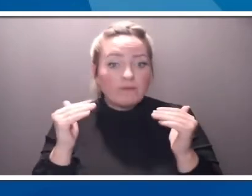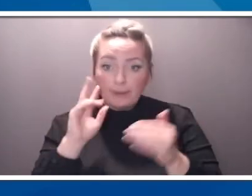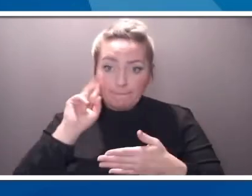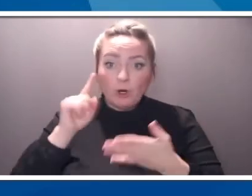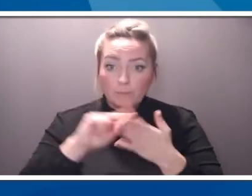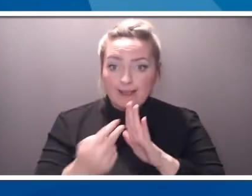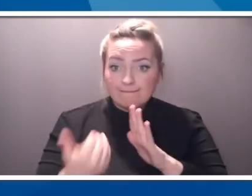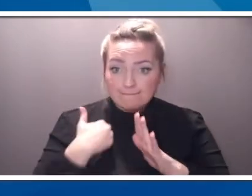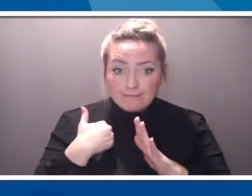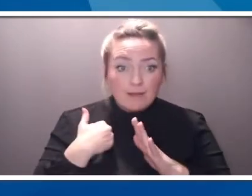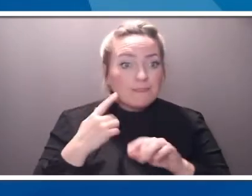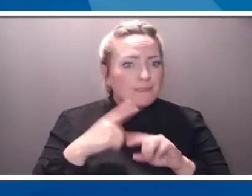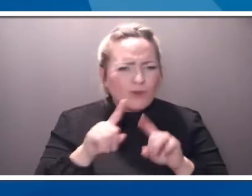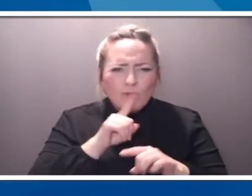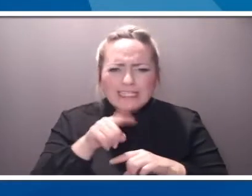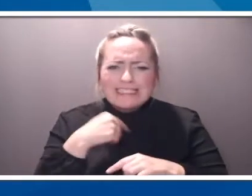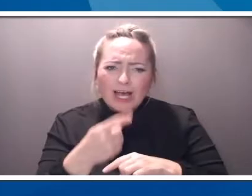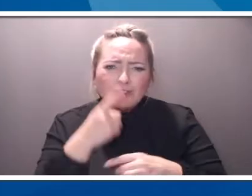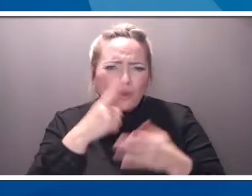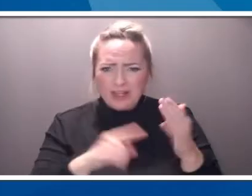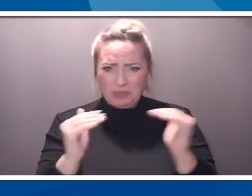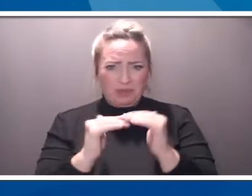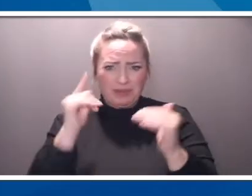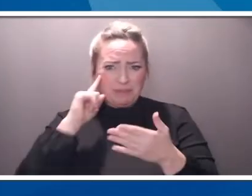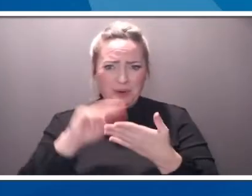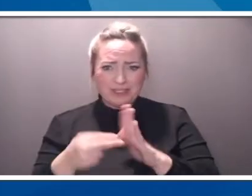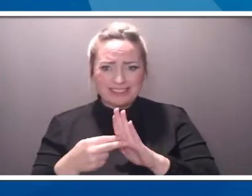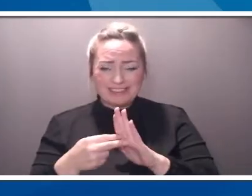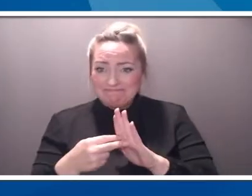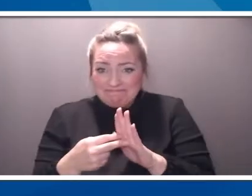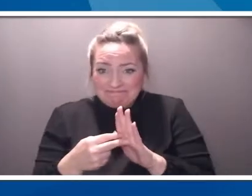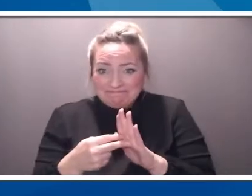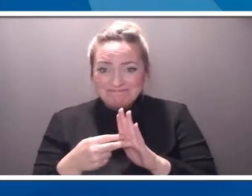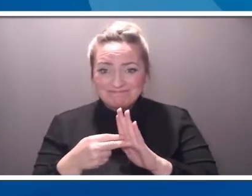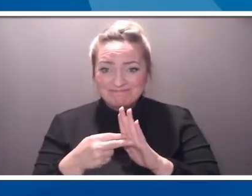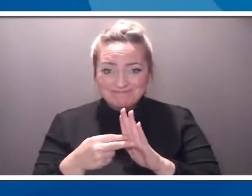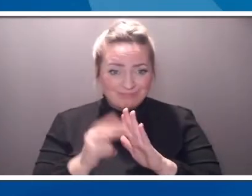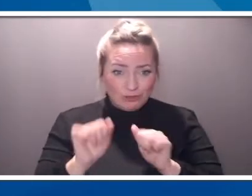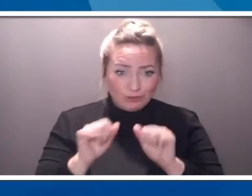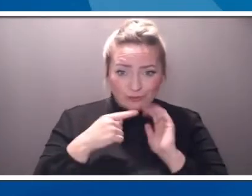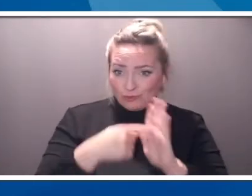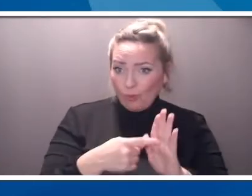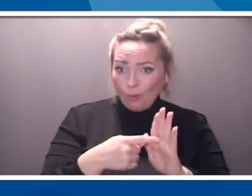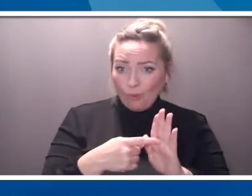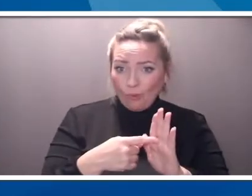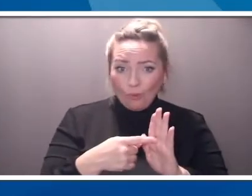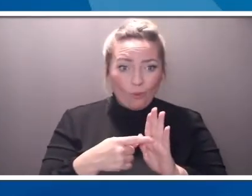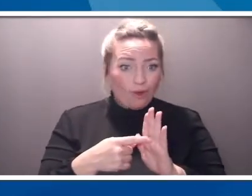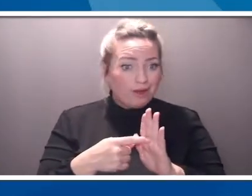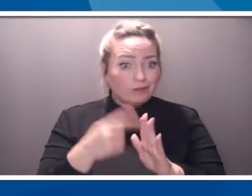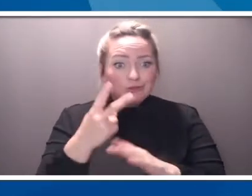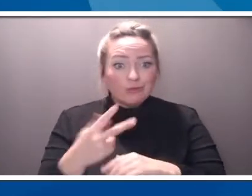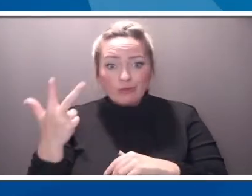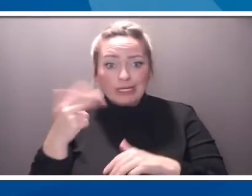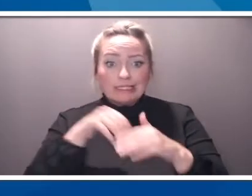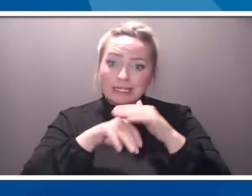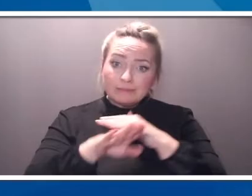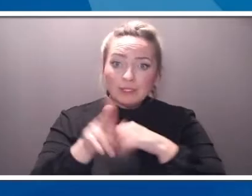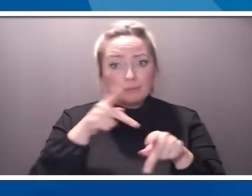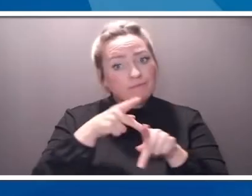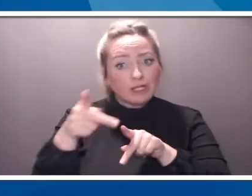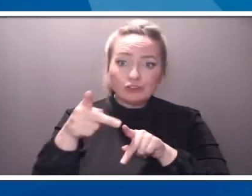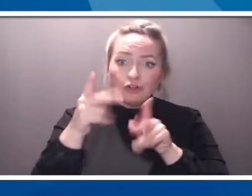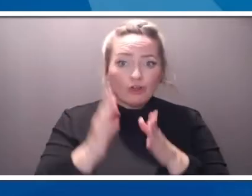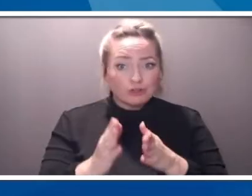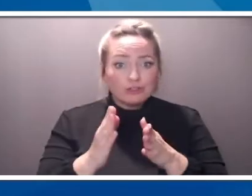serves the equivalent purpose. But nobody really tells you what is the equivalent purpose. You can show 2